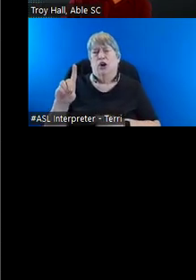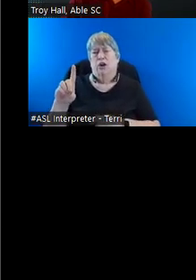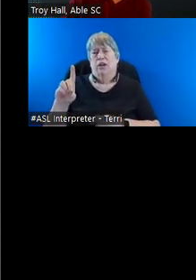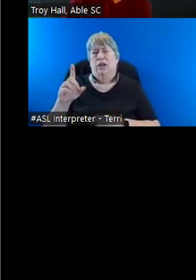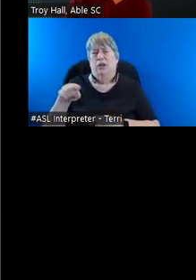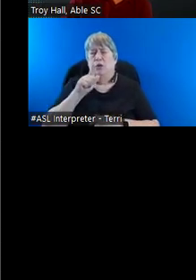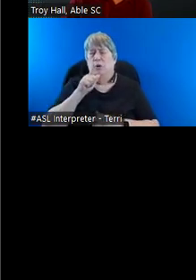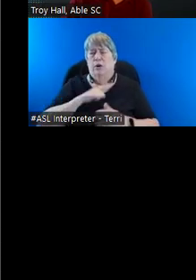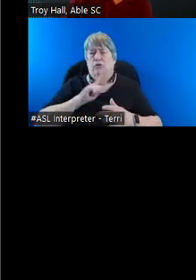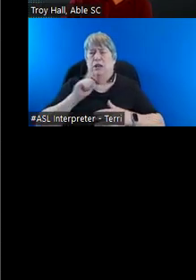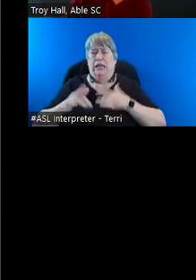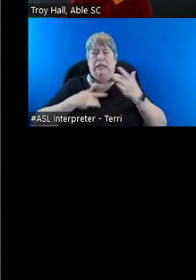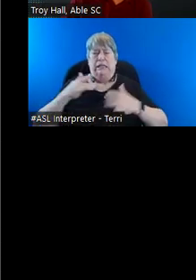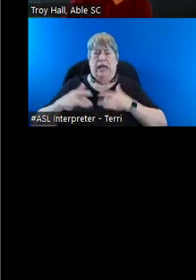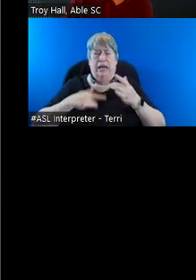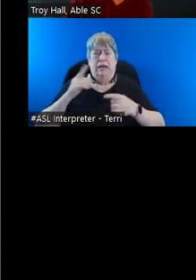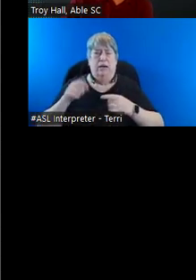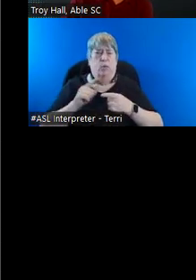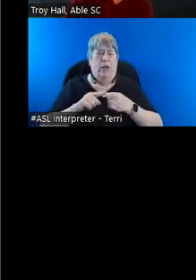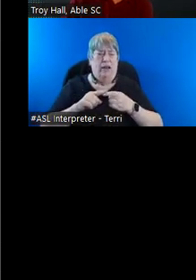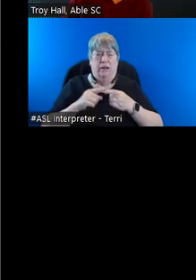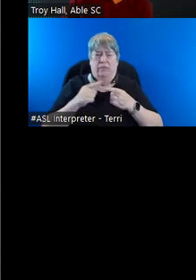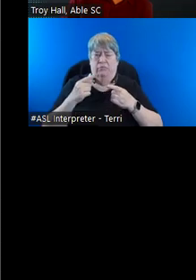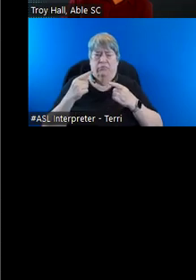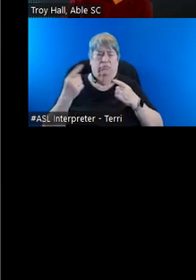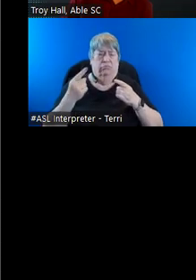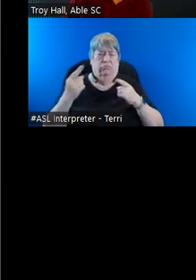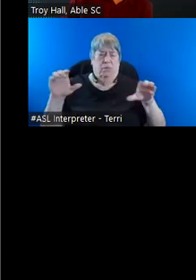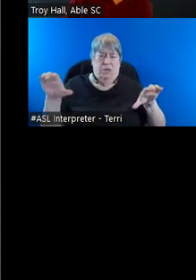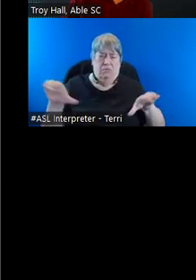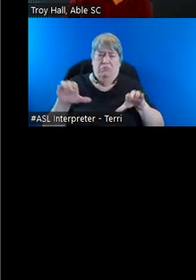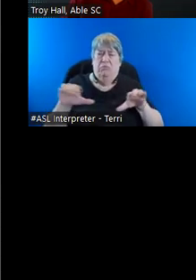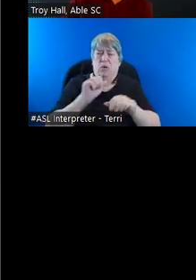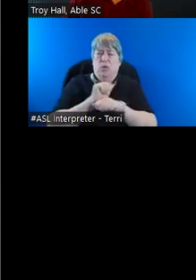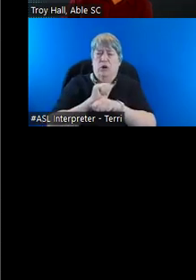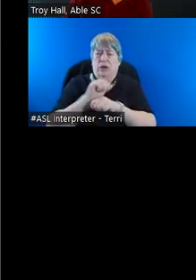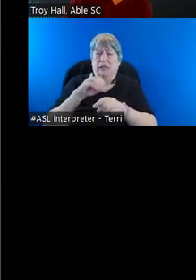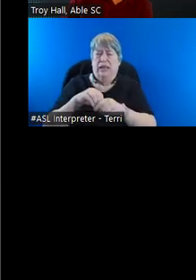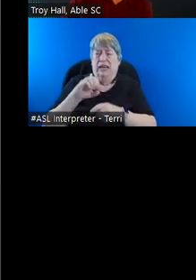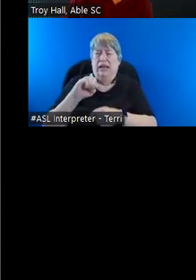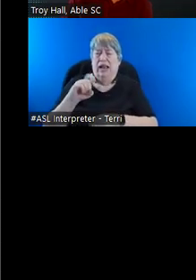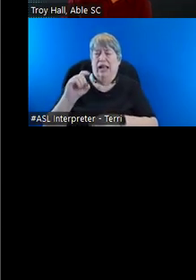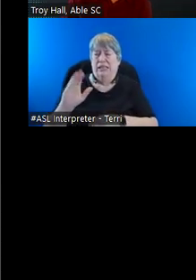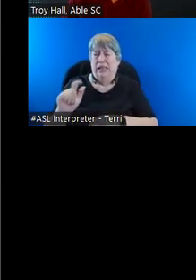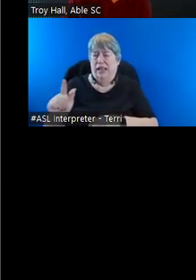when a formula works in Excel, or like, no, just me? Okay, that's fine. I'll be